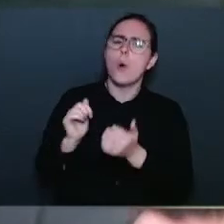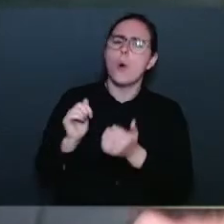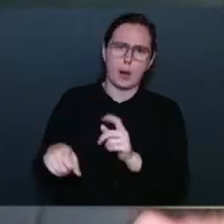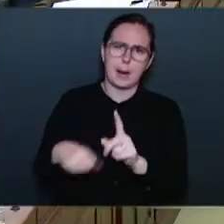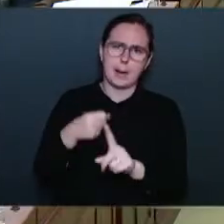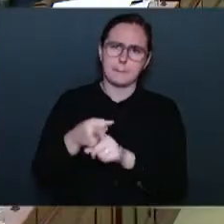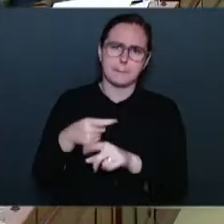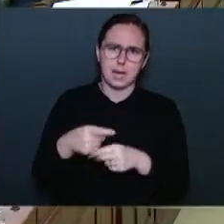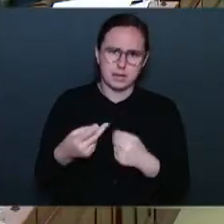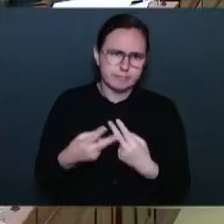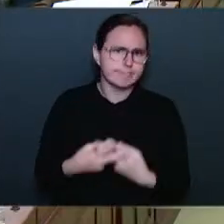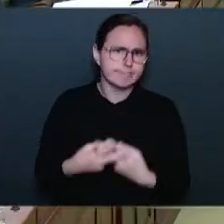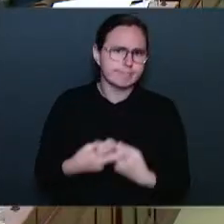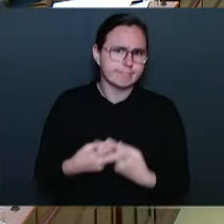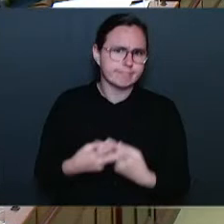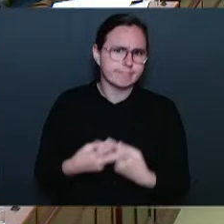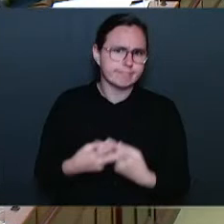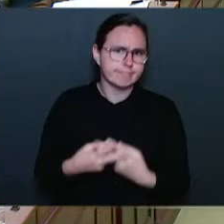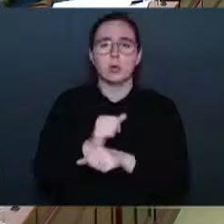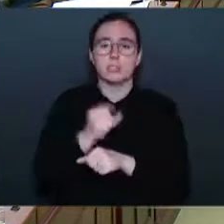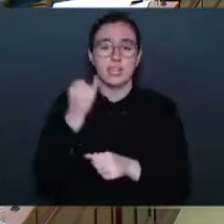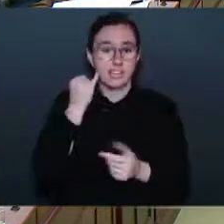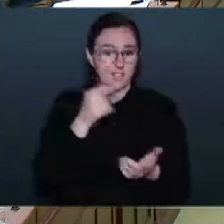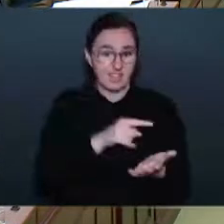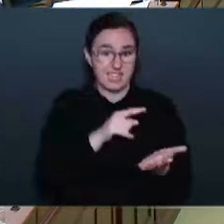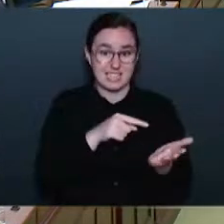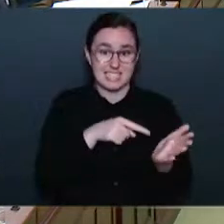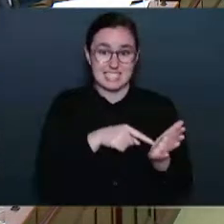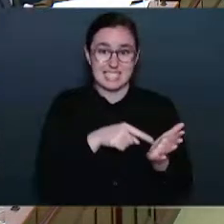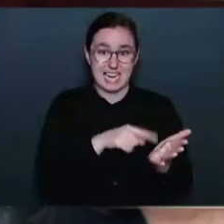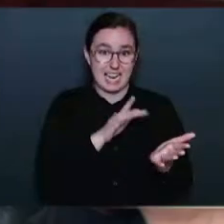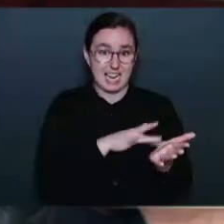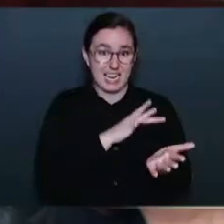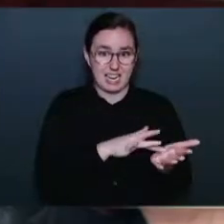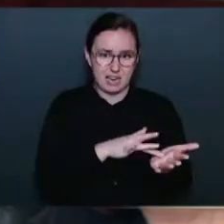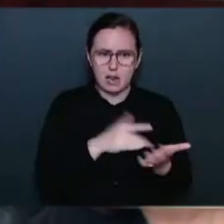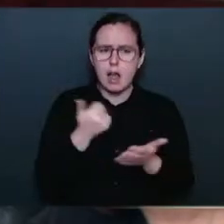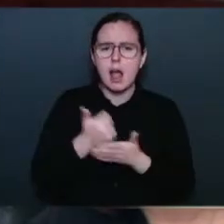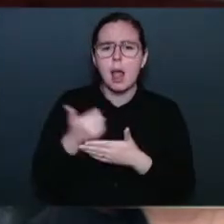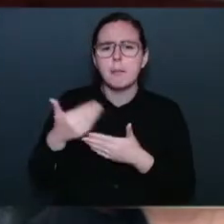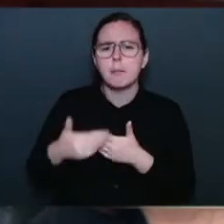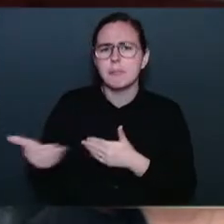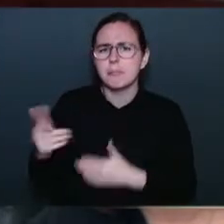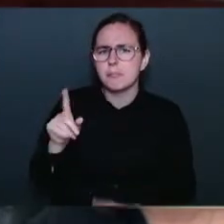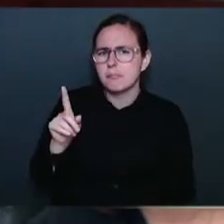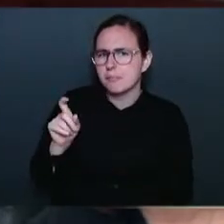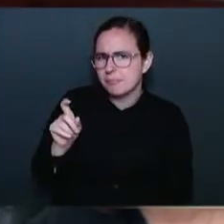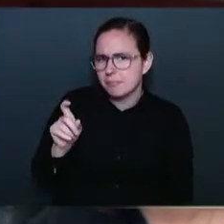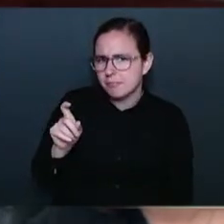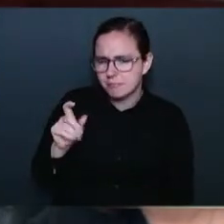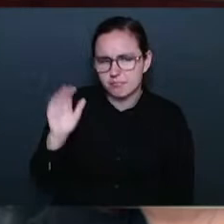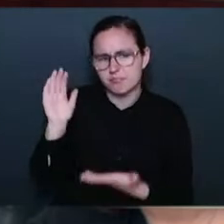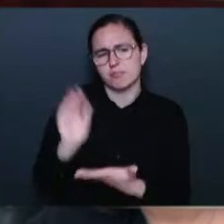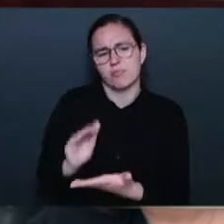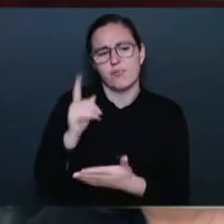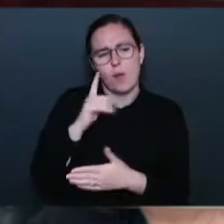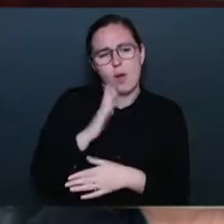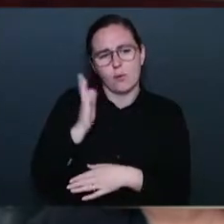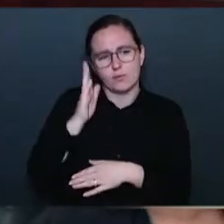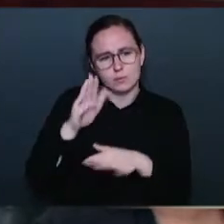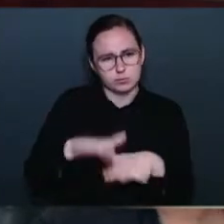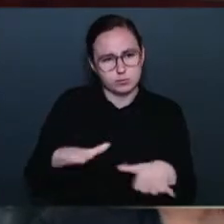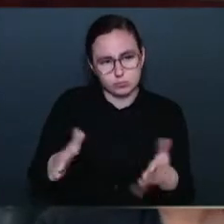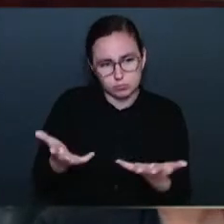our children The Honorable Minister of Finance well thank you Mr Speaker and again to the member for the question our government continues to build a prosperous